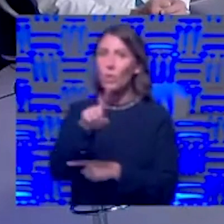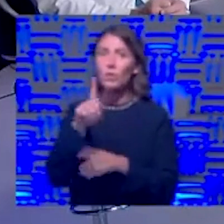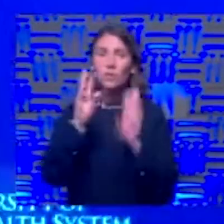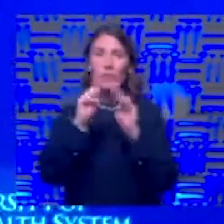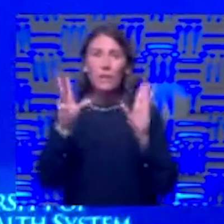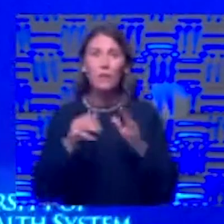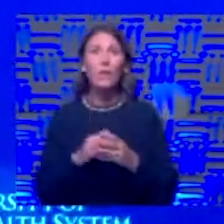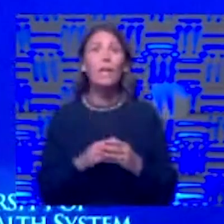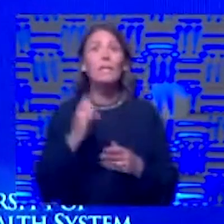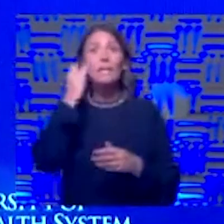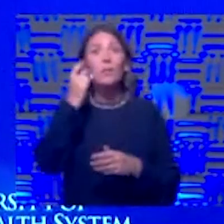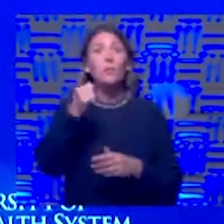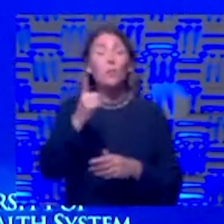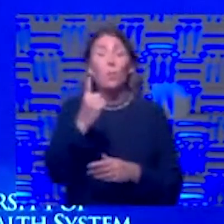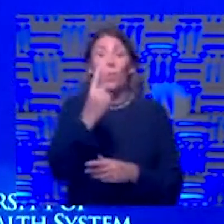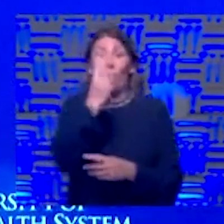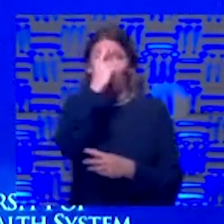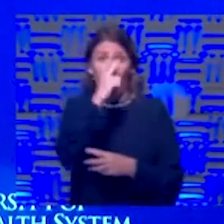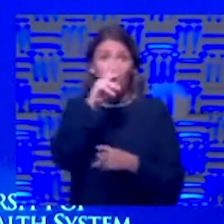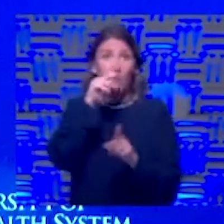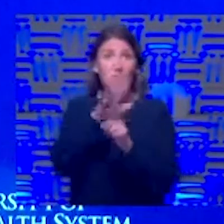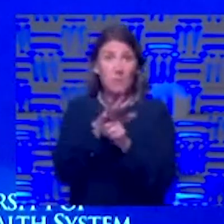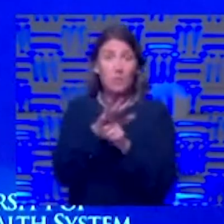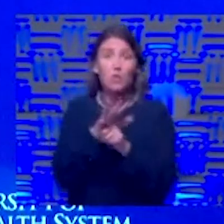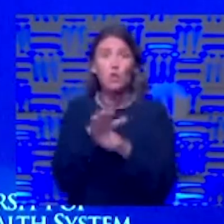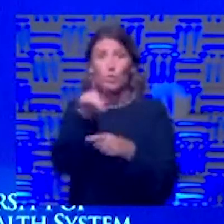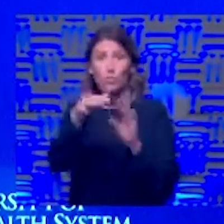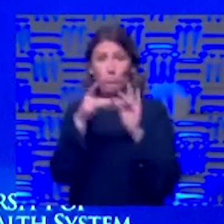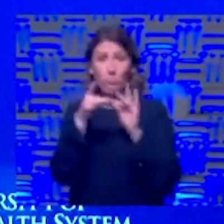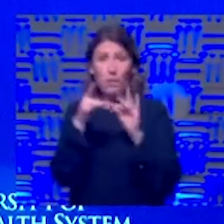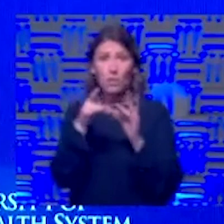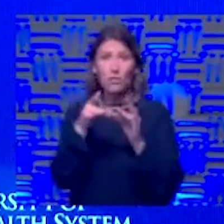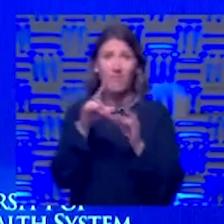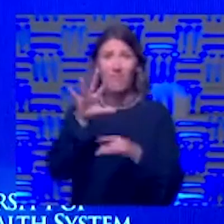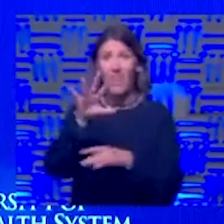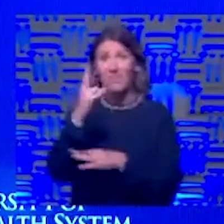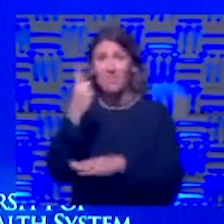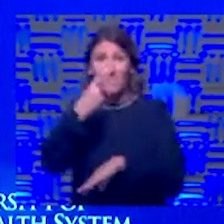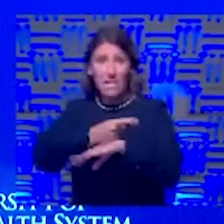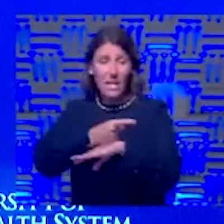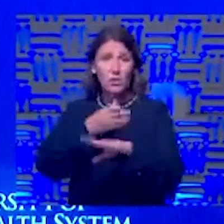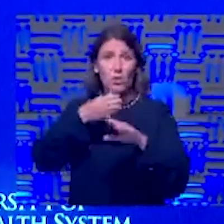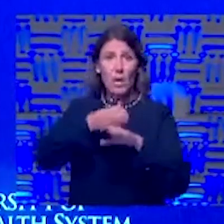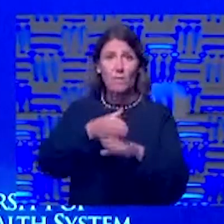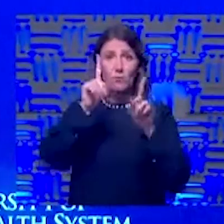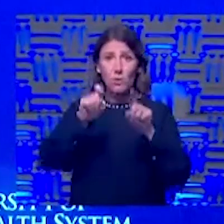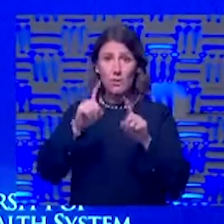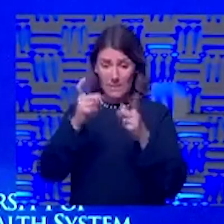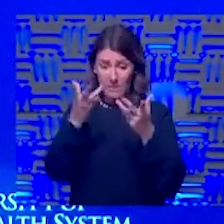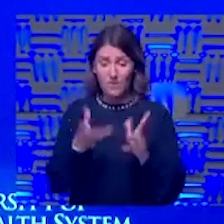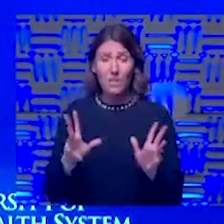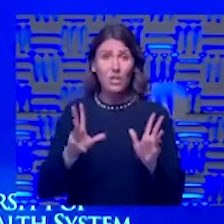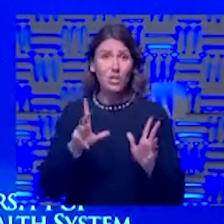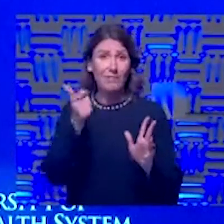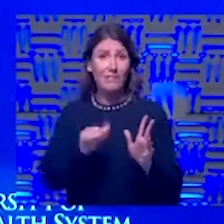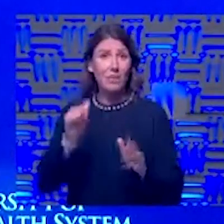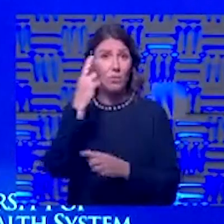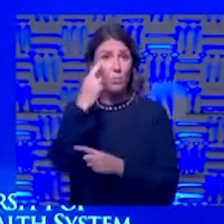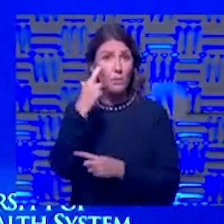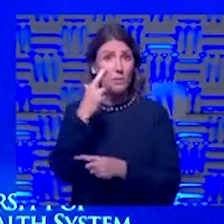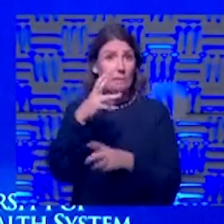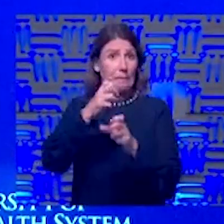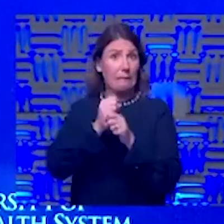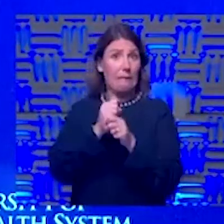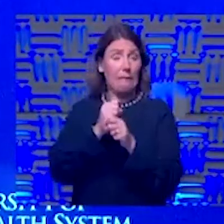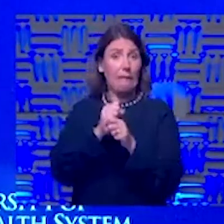clarify, if you think you've been exposed, you had mentioned the 5 to 7 days. Mm-hmm. So after you've had this test, is there any reason to get another test